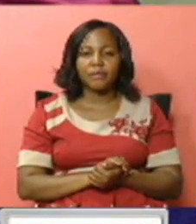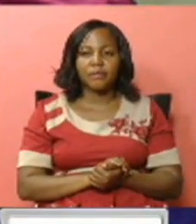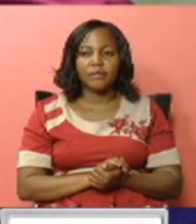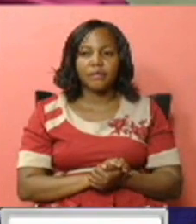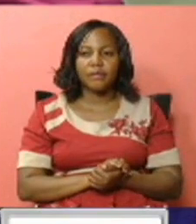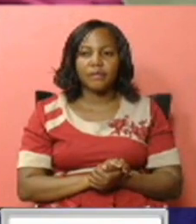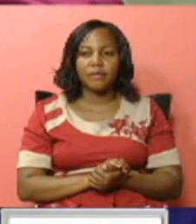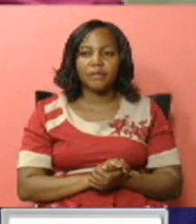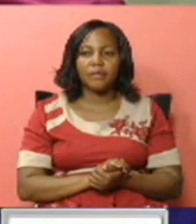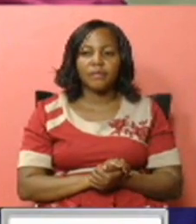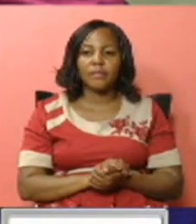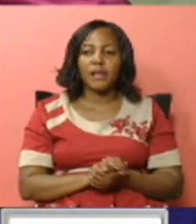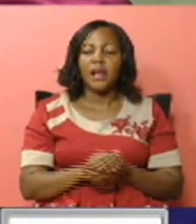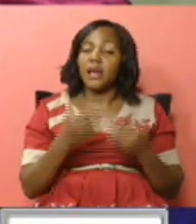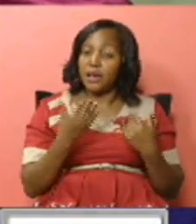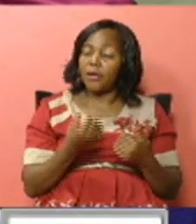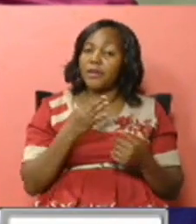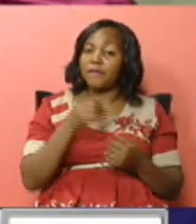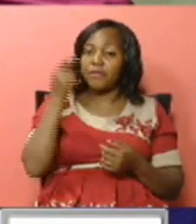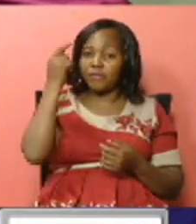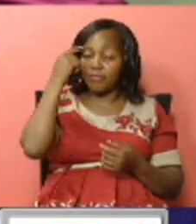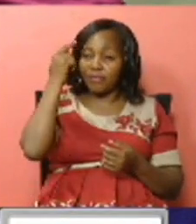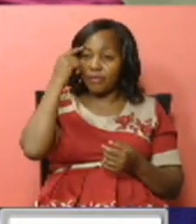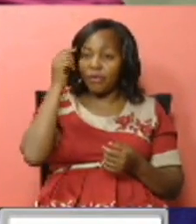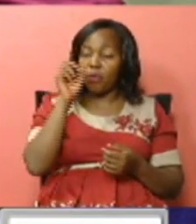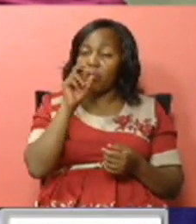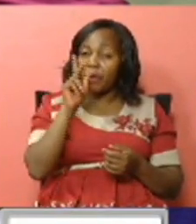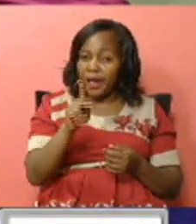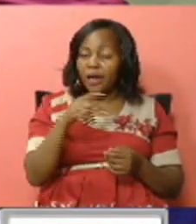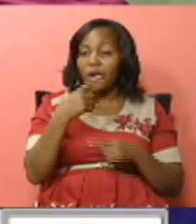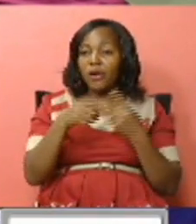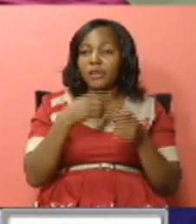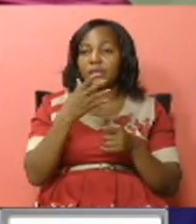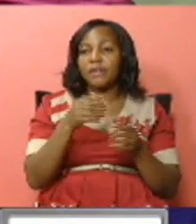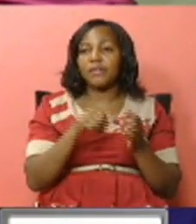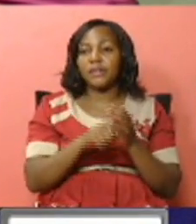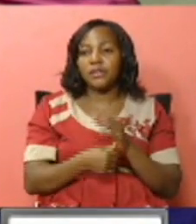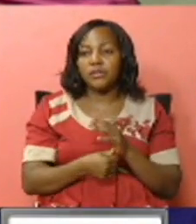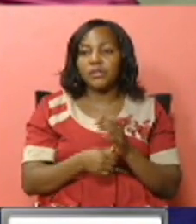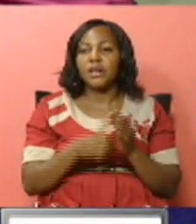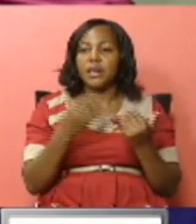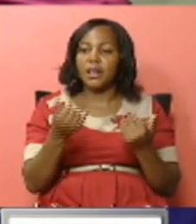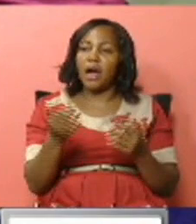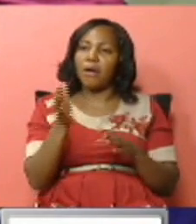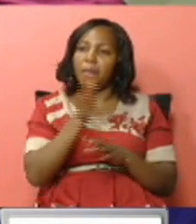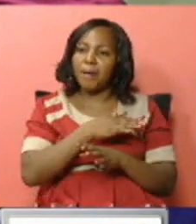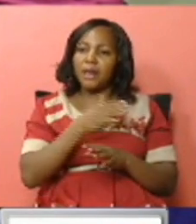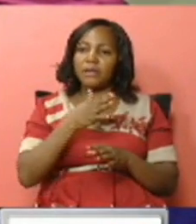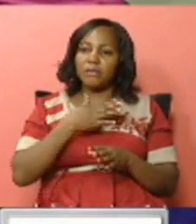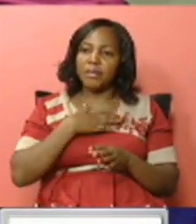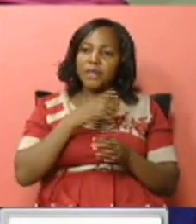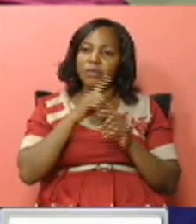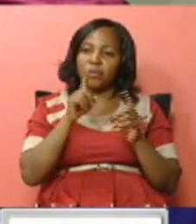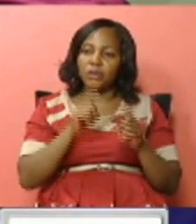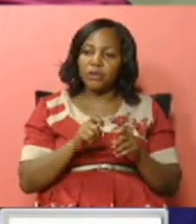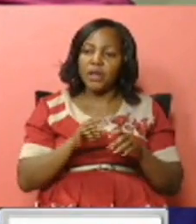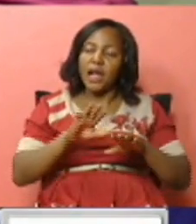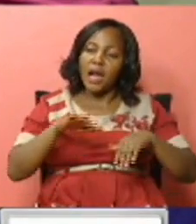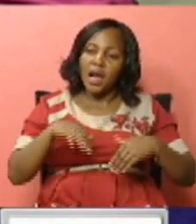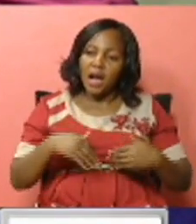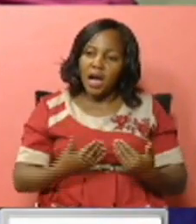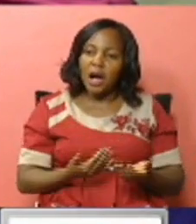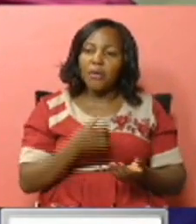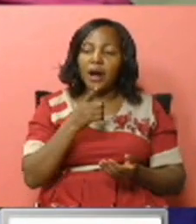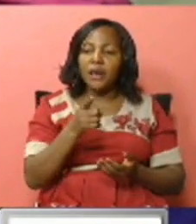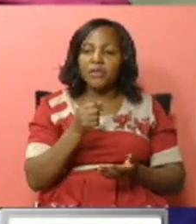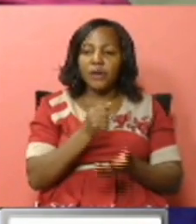but emotionally, if you're not okay, there is always an issue. I want to take you back to my question. How exactly are you